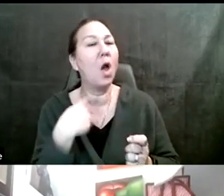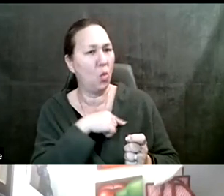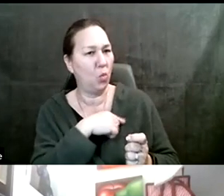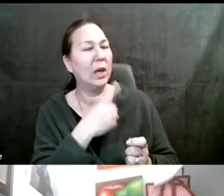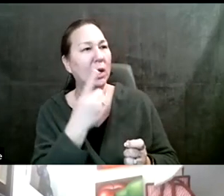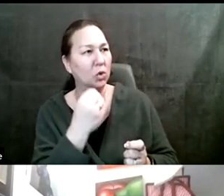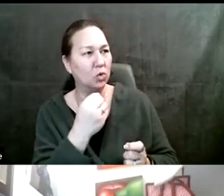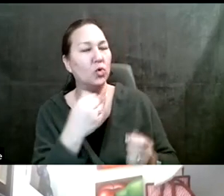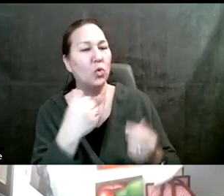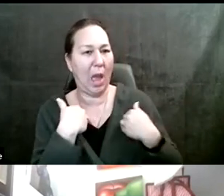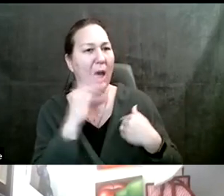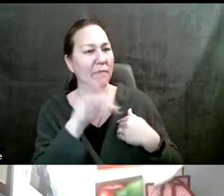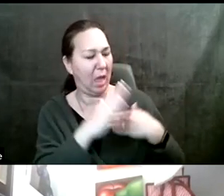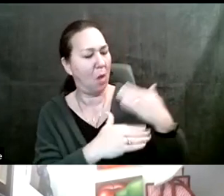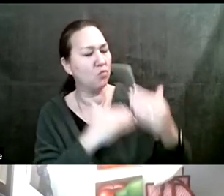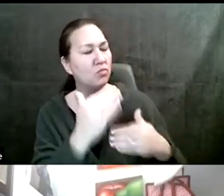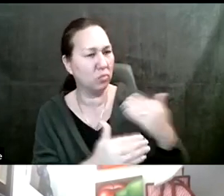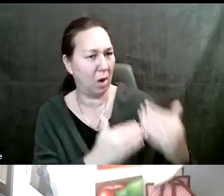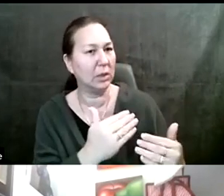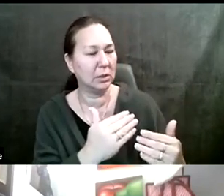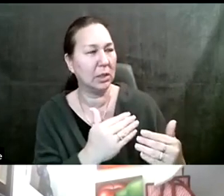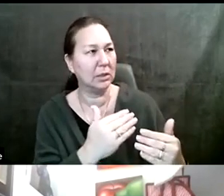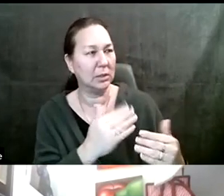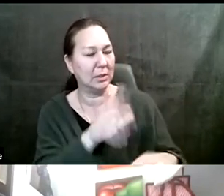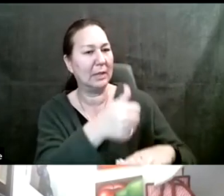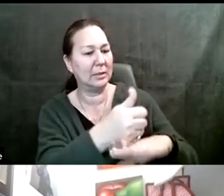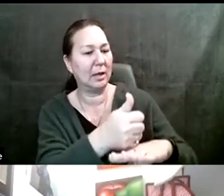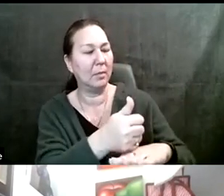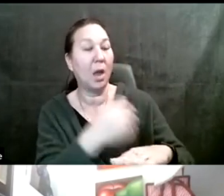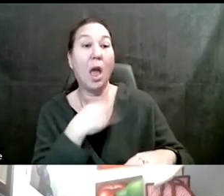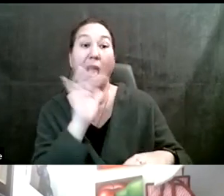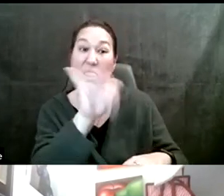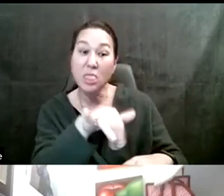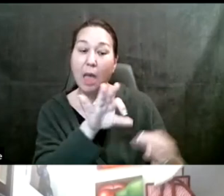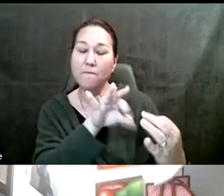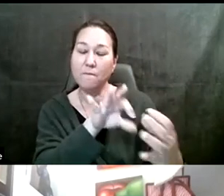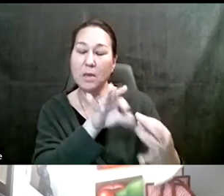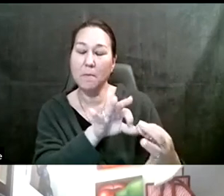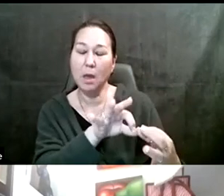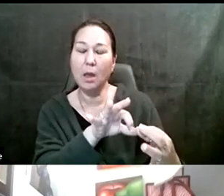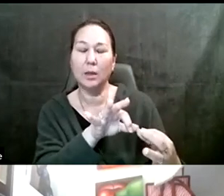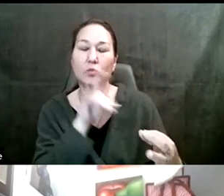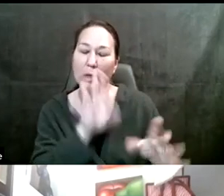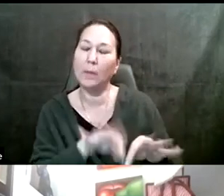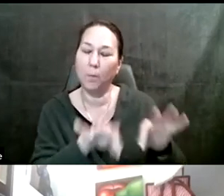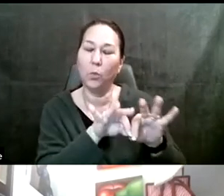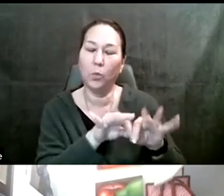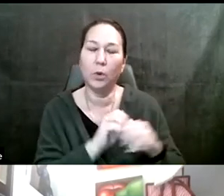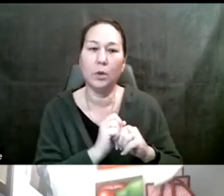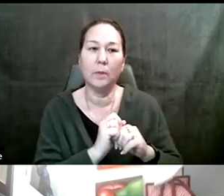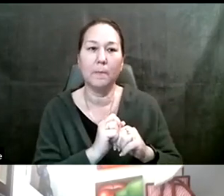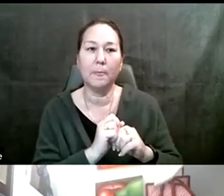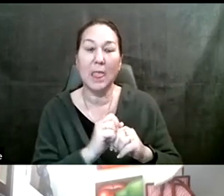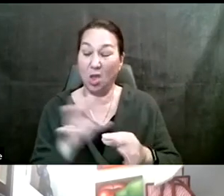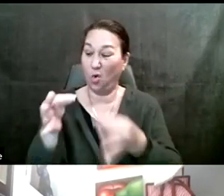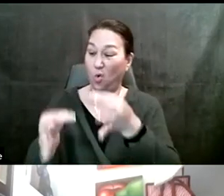place but certainly that feedback is helpful because we want our whole Vision around truancy court is that it should be the